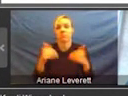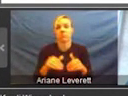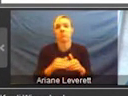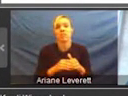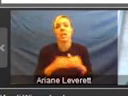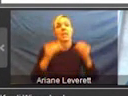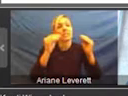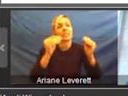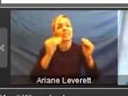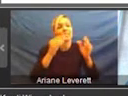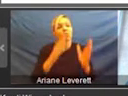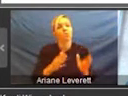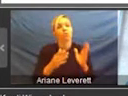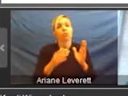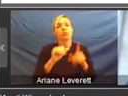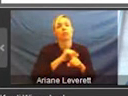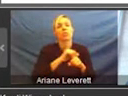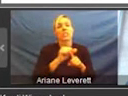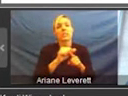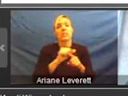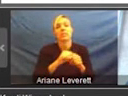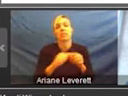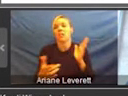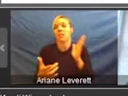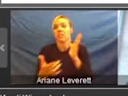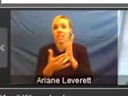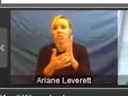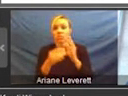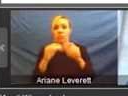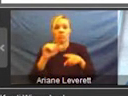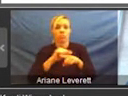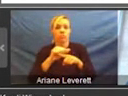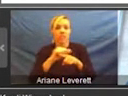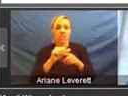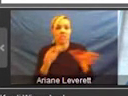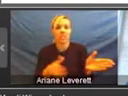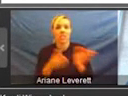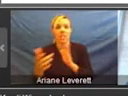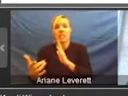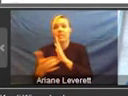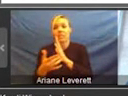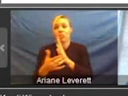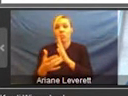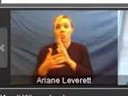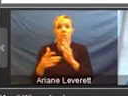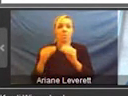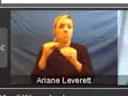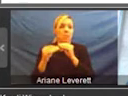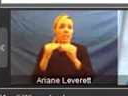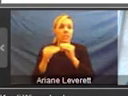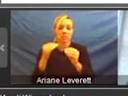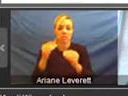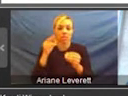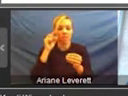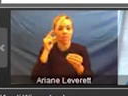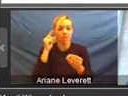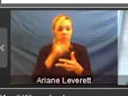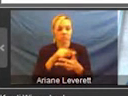that is feasible, and therefore then how that determines which solutions you should choose or not. Involve